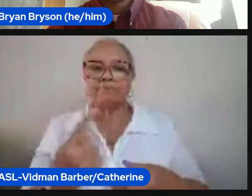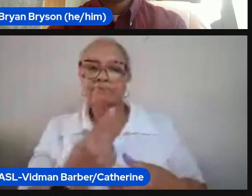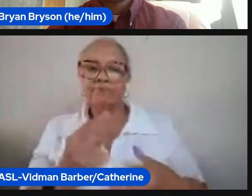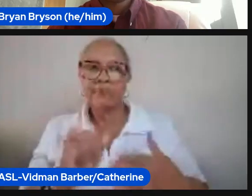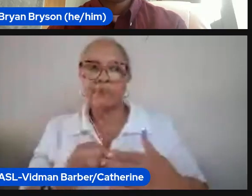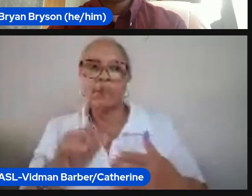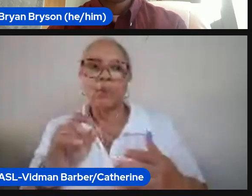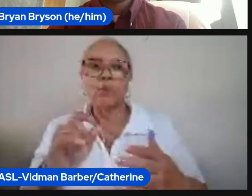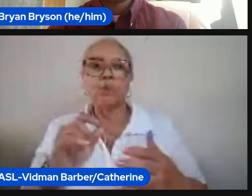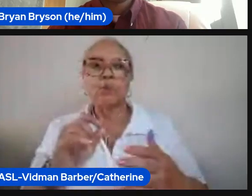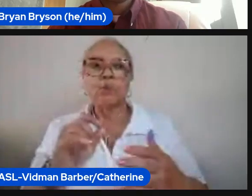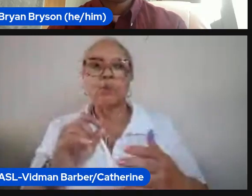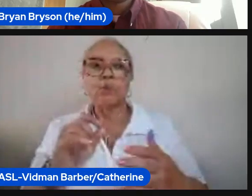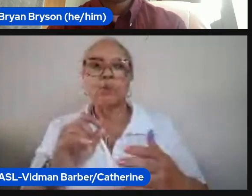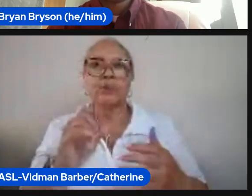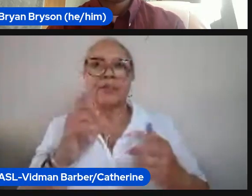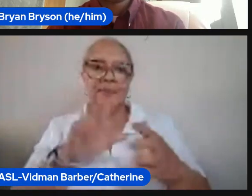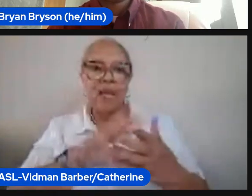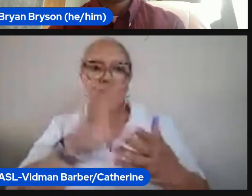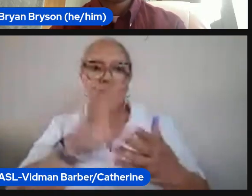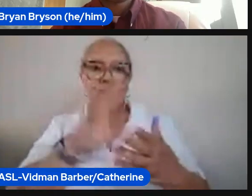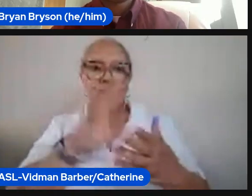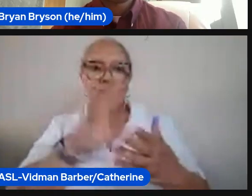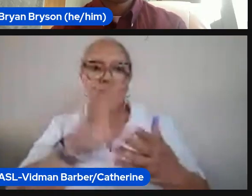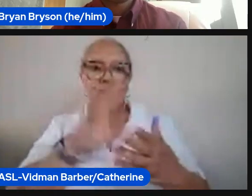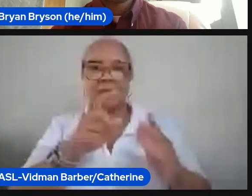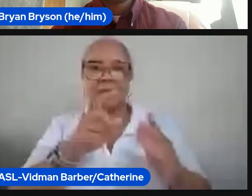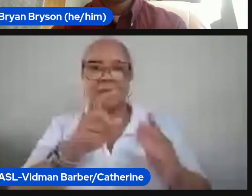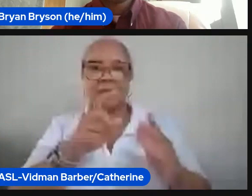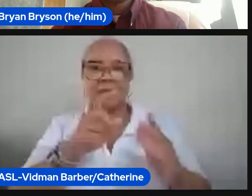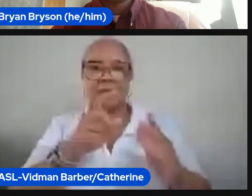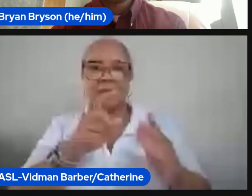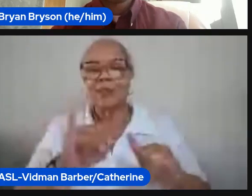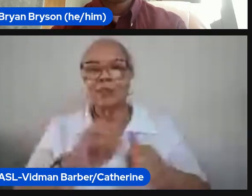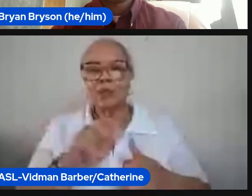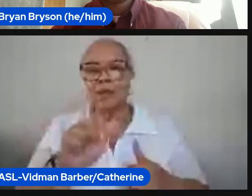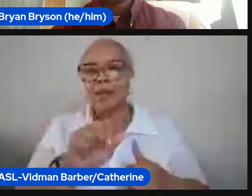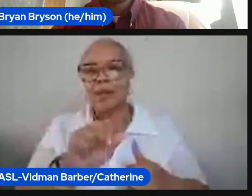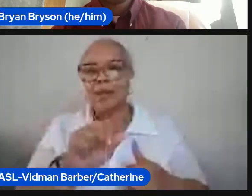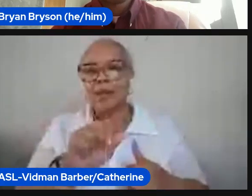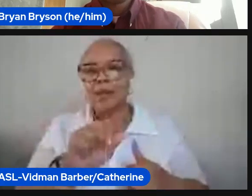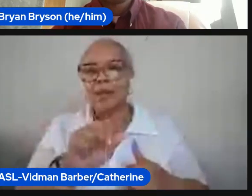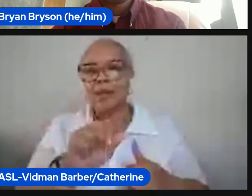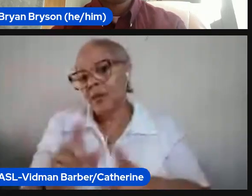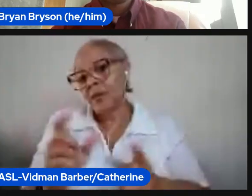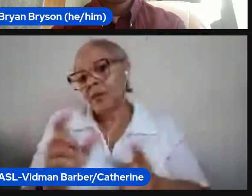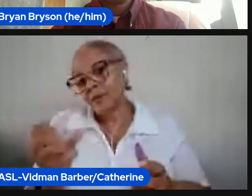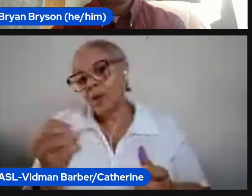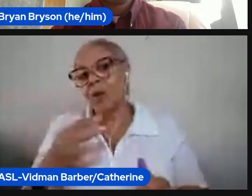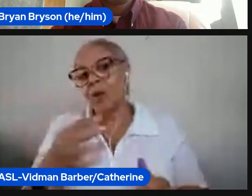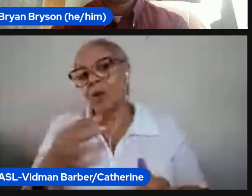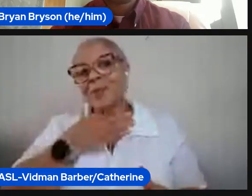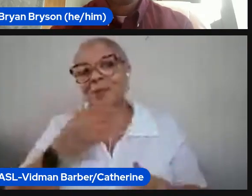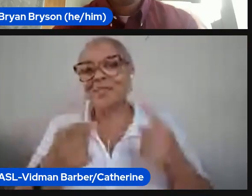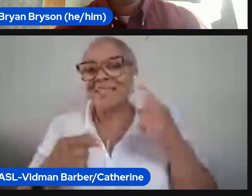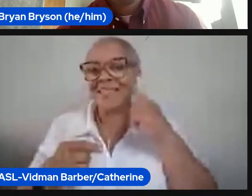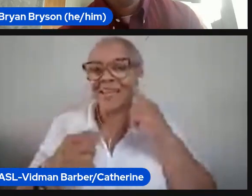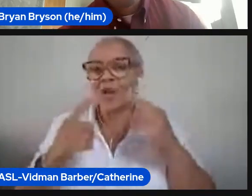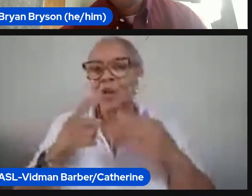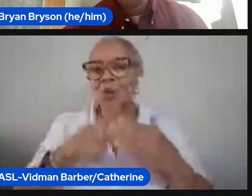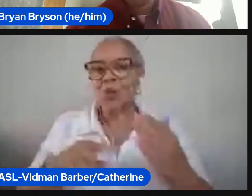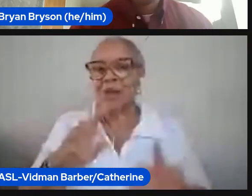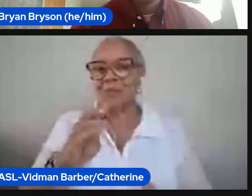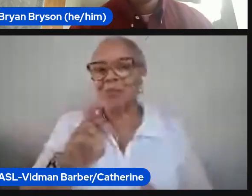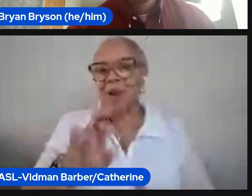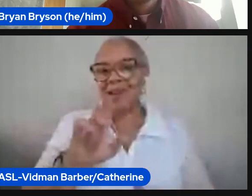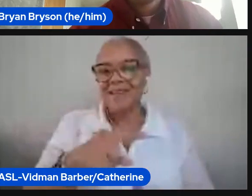learn automatically, similar to artificial intelligence as well. So I'm curious to hear what Bryan has